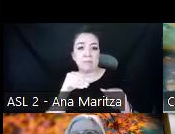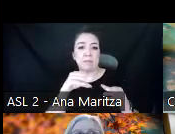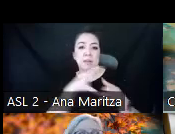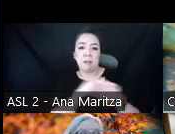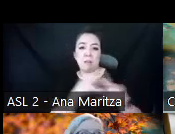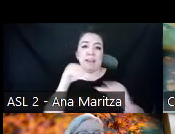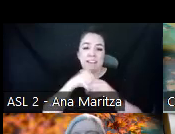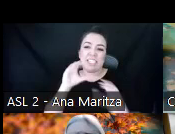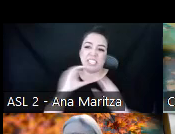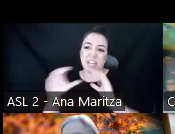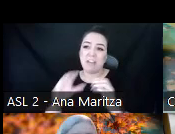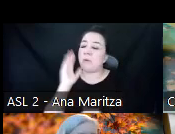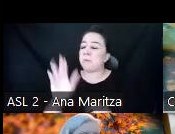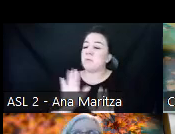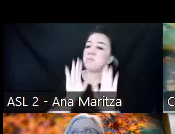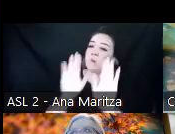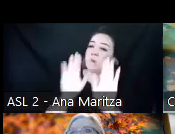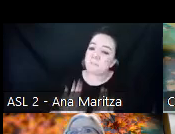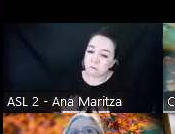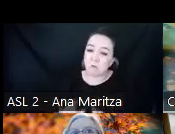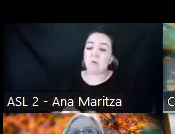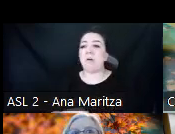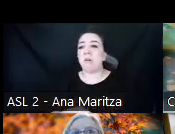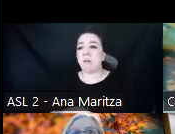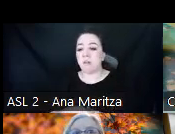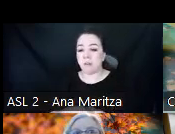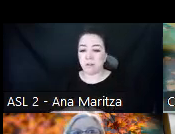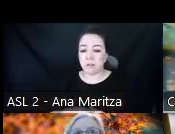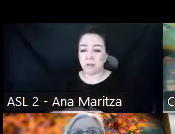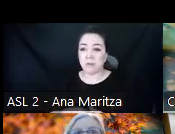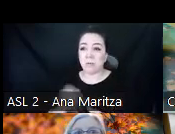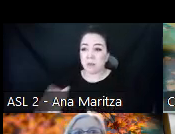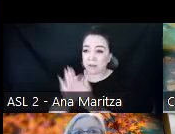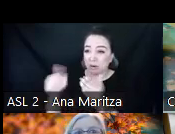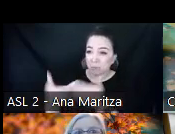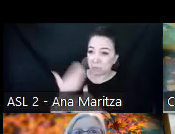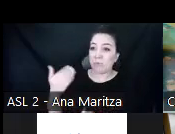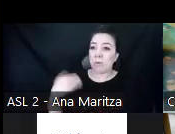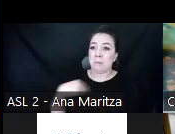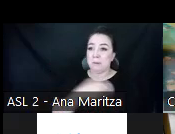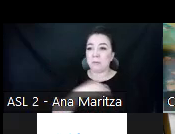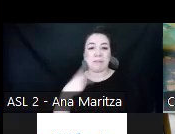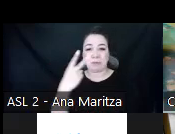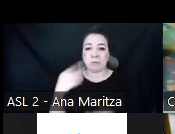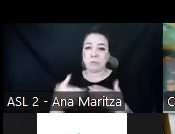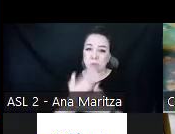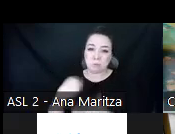that would be wonderful. And then we will ask our new members, because we have 2 new members joining us